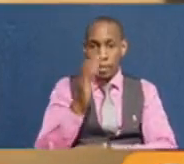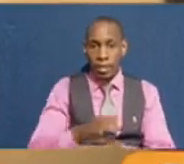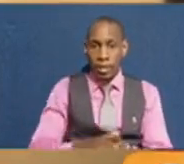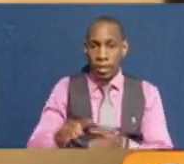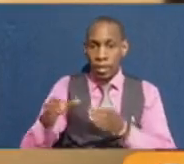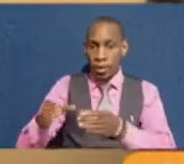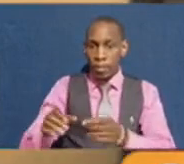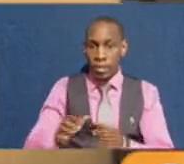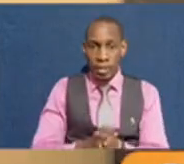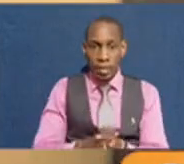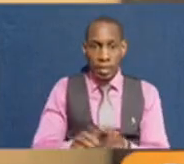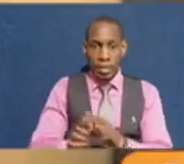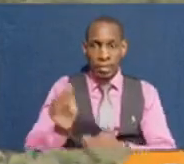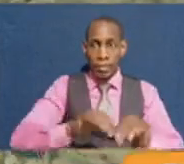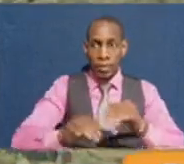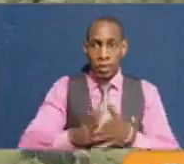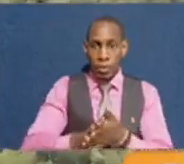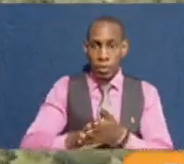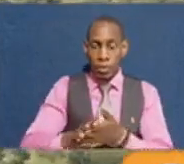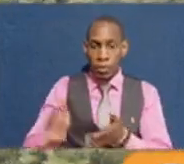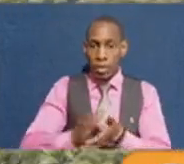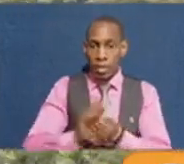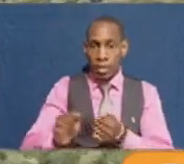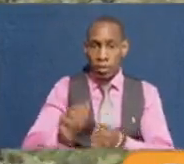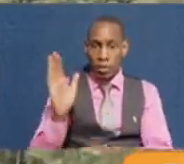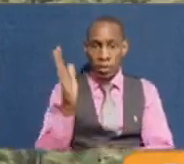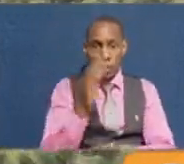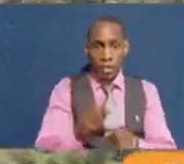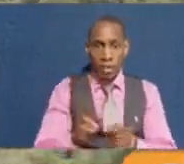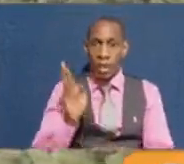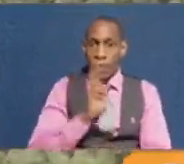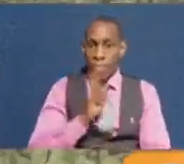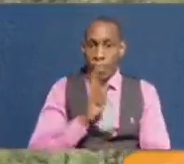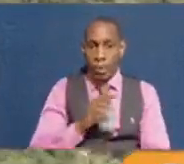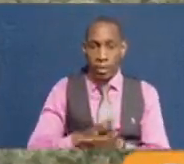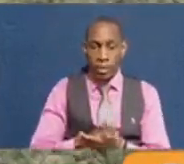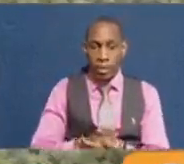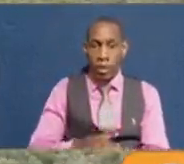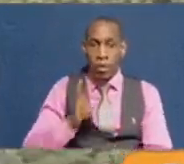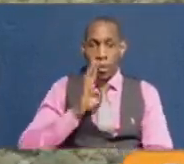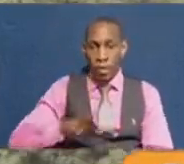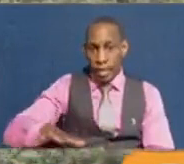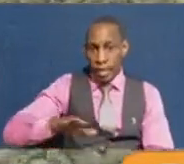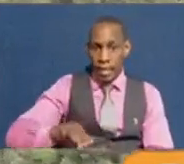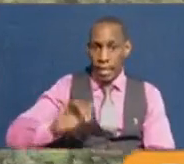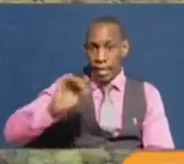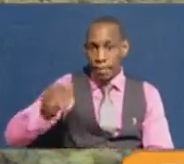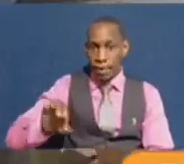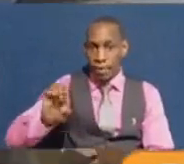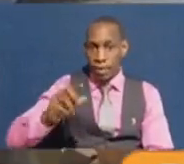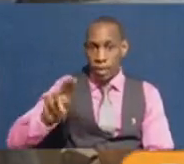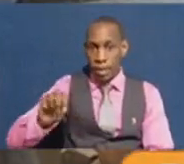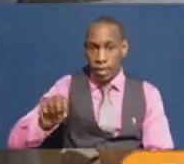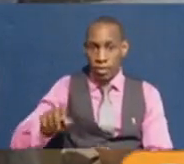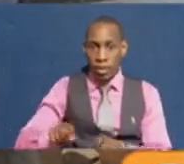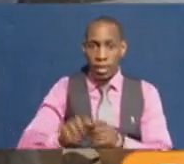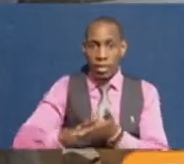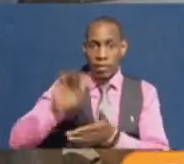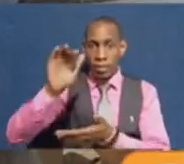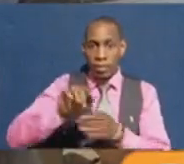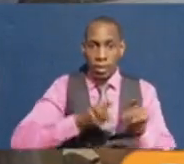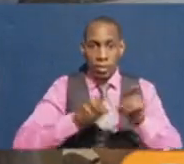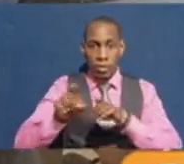Ogiek had contributed to deforestation and endangerment of the Mount Elgon water catchment tower and had drove down the tourism